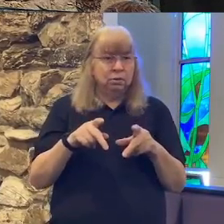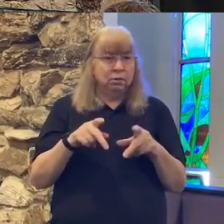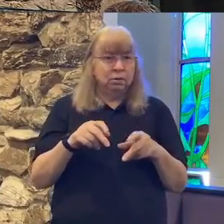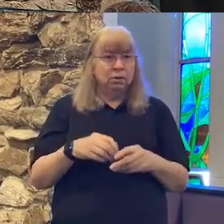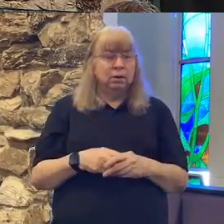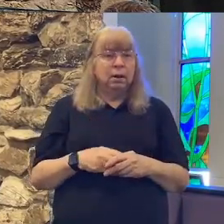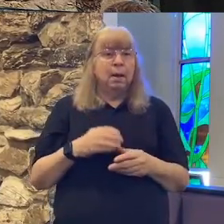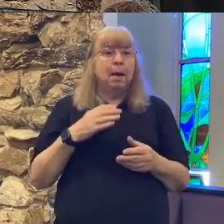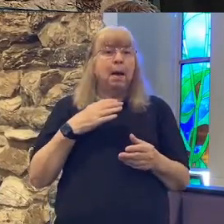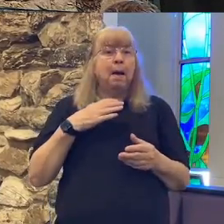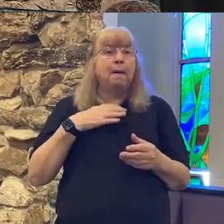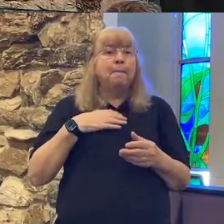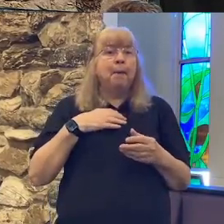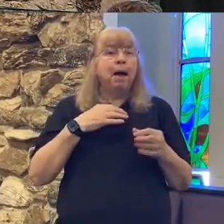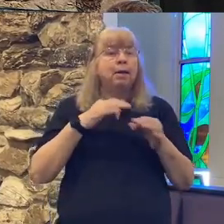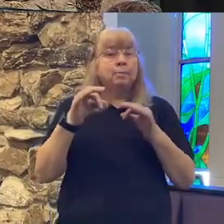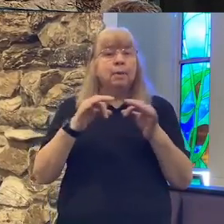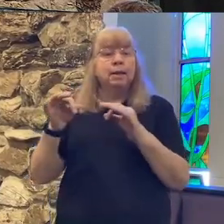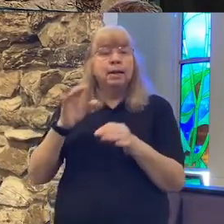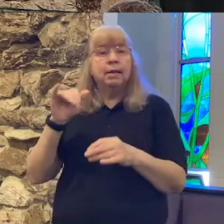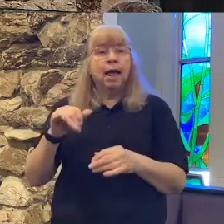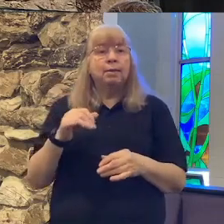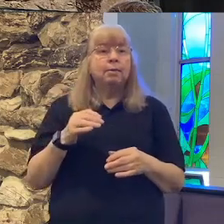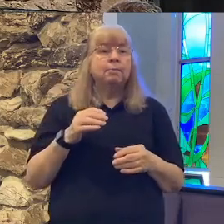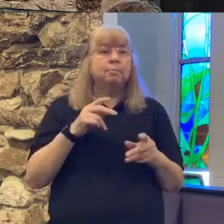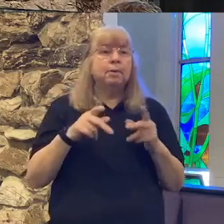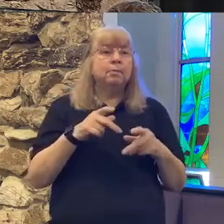My definition for that is people who are on fire for God.